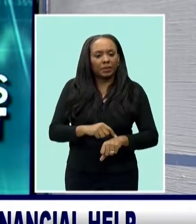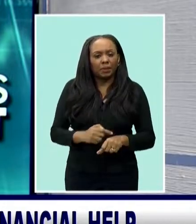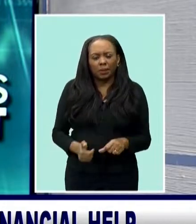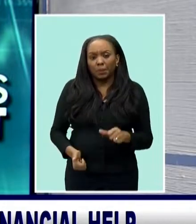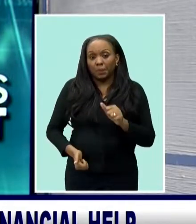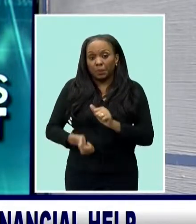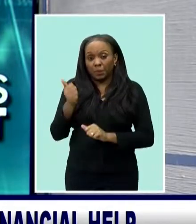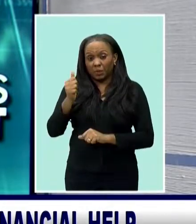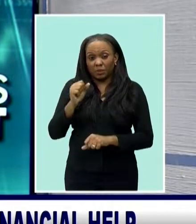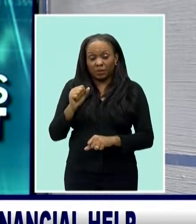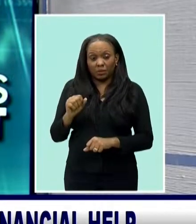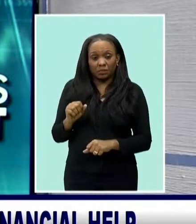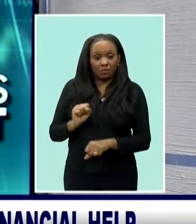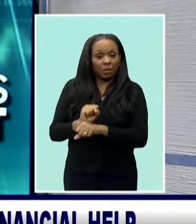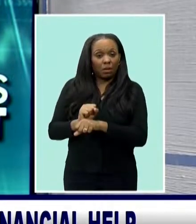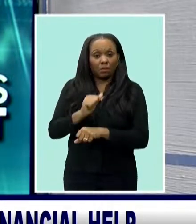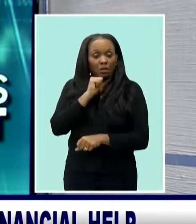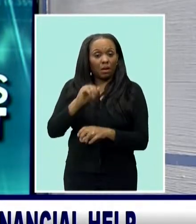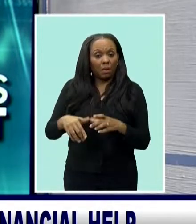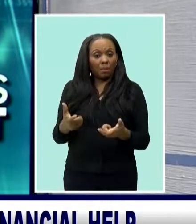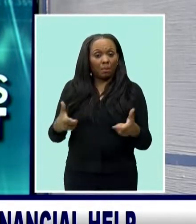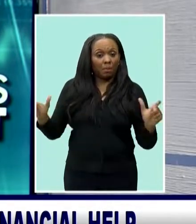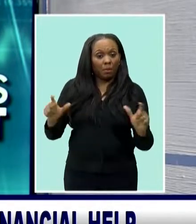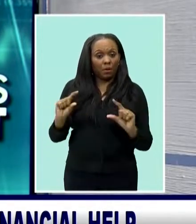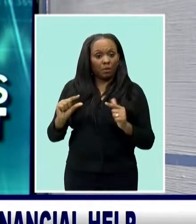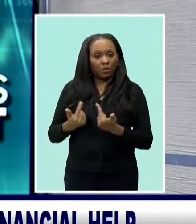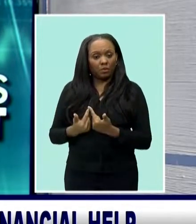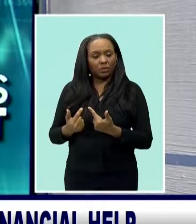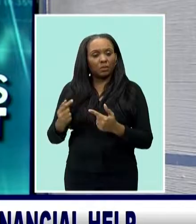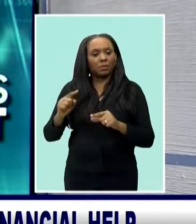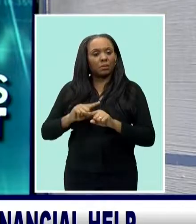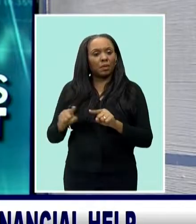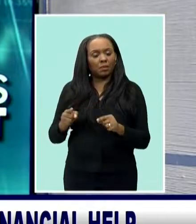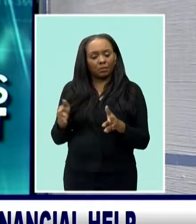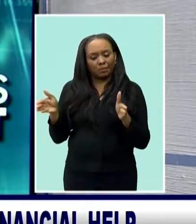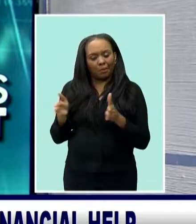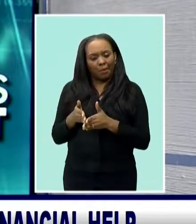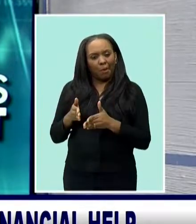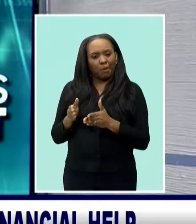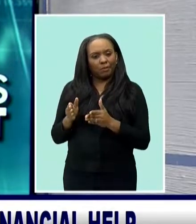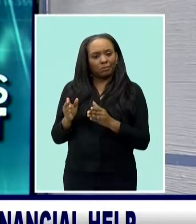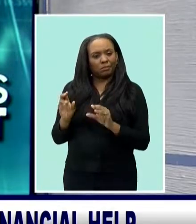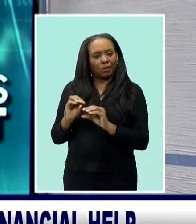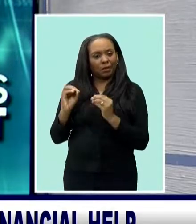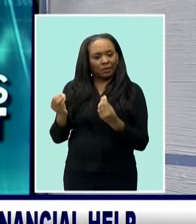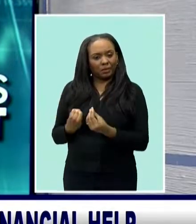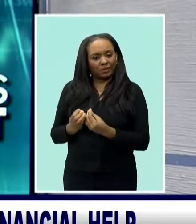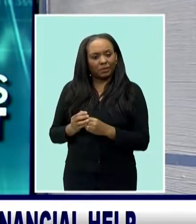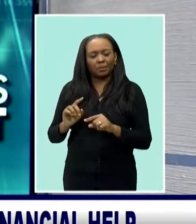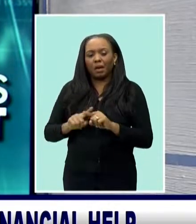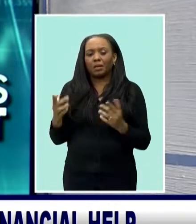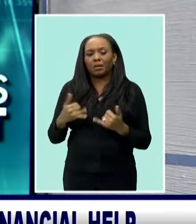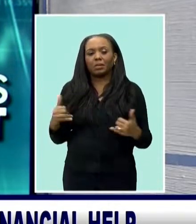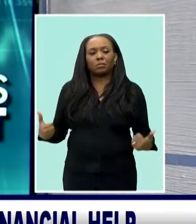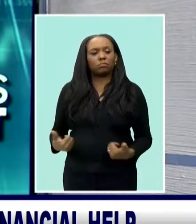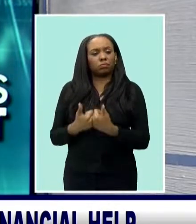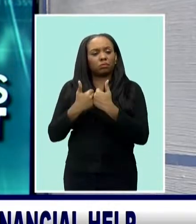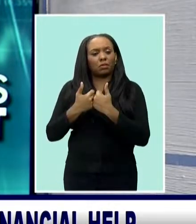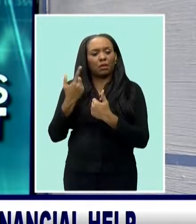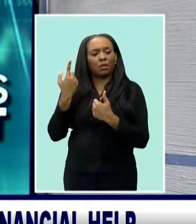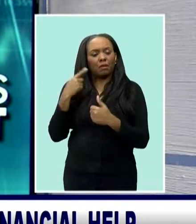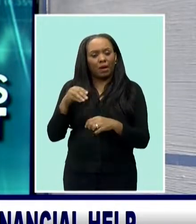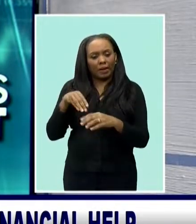in large organizations, but in SMEs. Despite this, these businesses continue to face the great challenge of